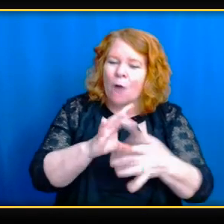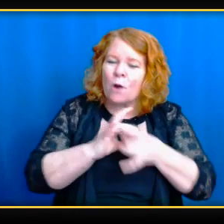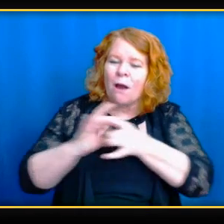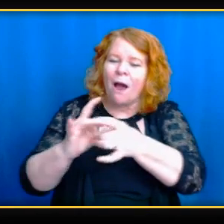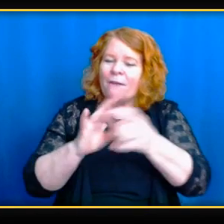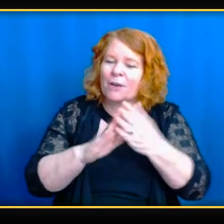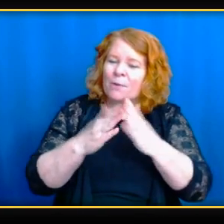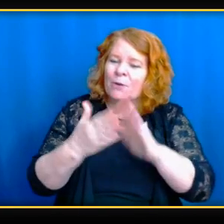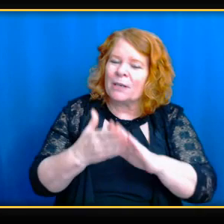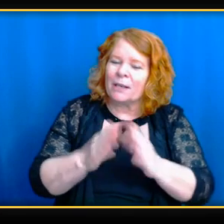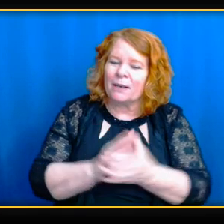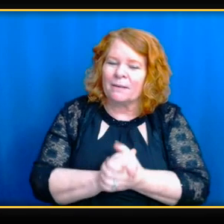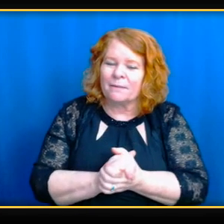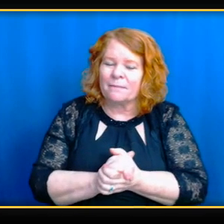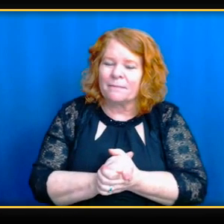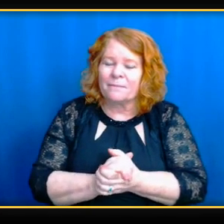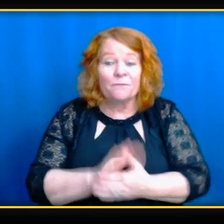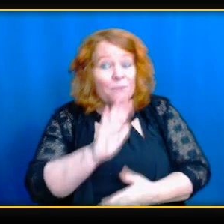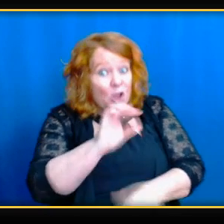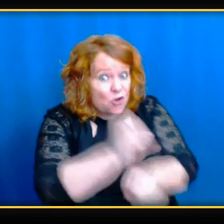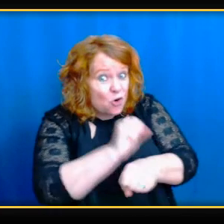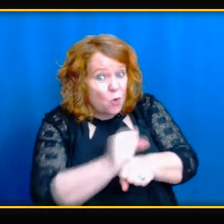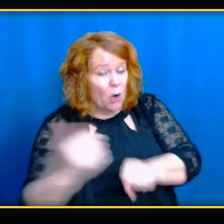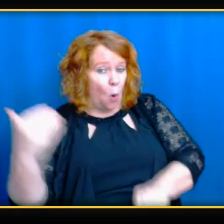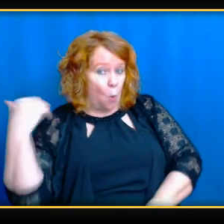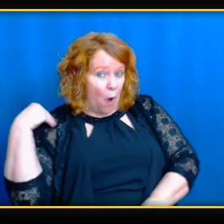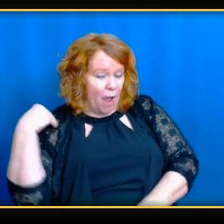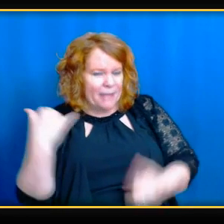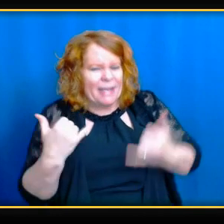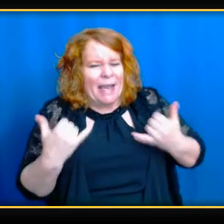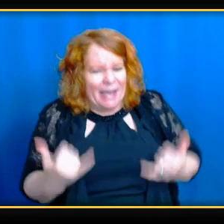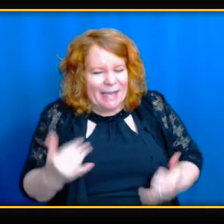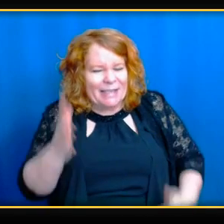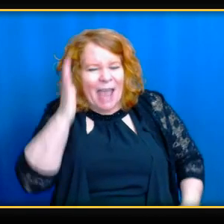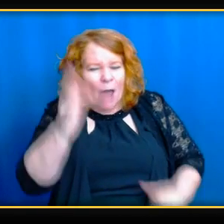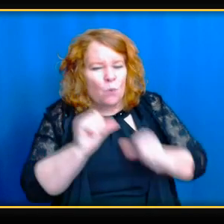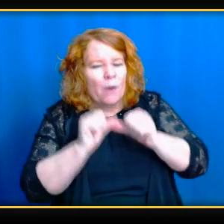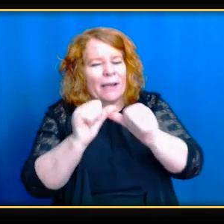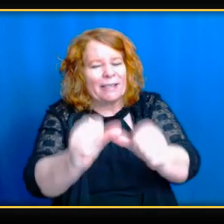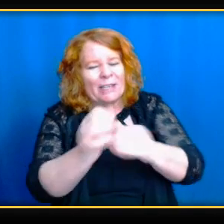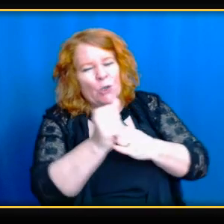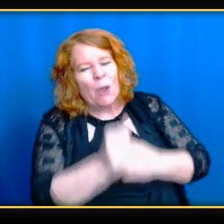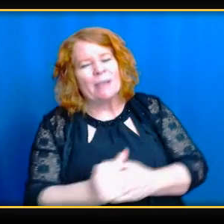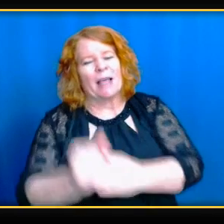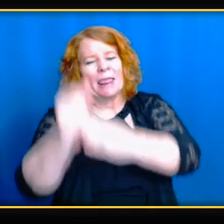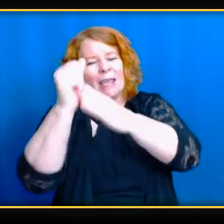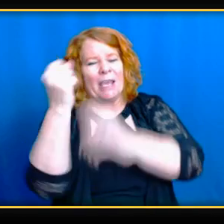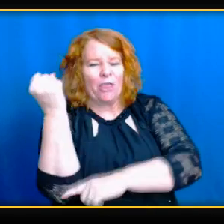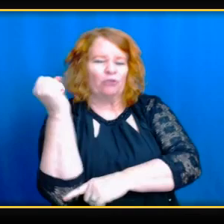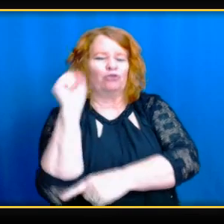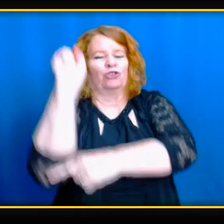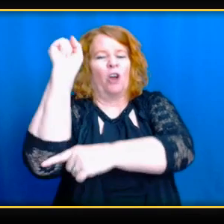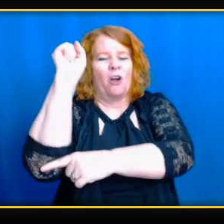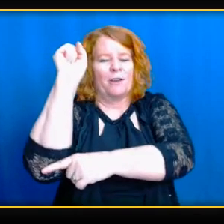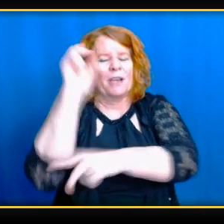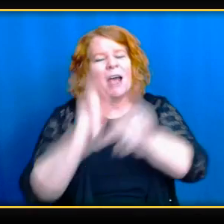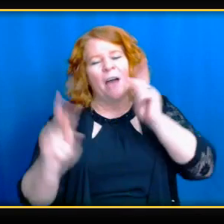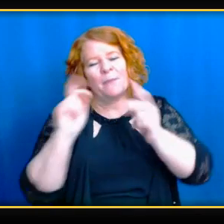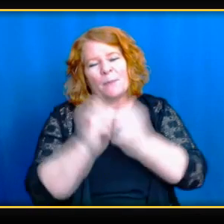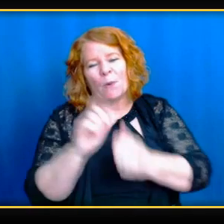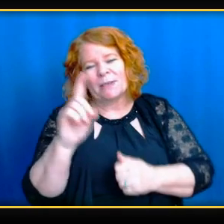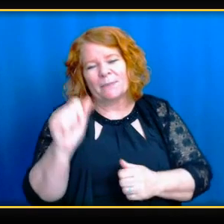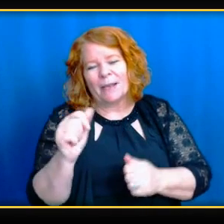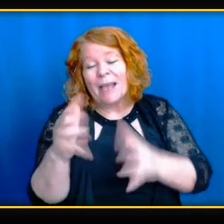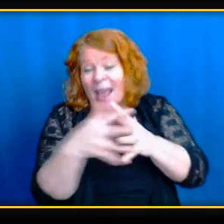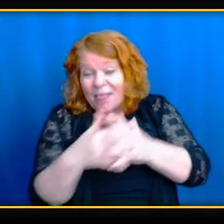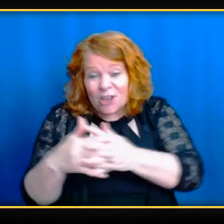work was, is, and will continue to be leading the charge for the rights of people with disabilities in the U.S. and across the globe.